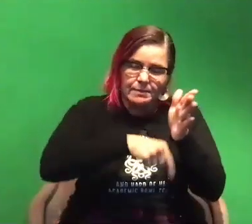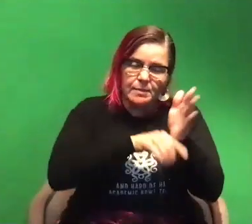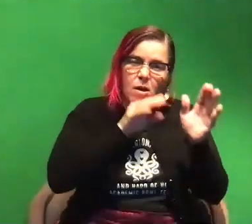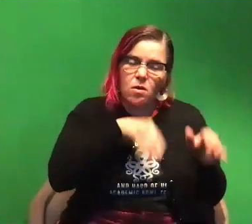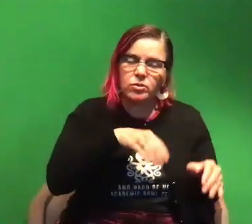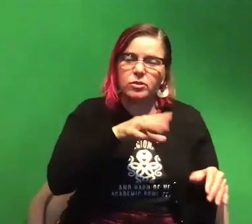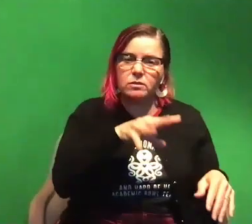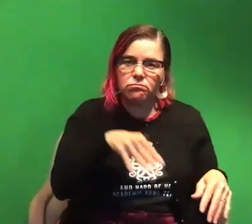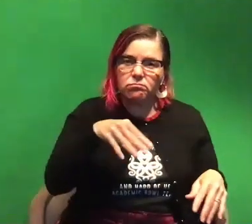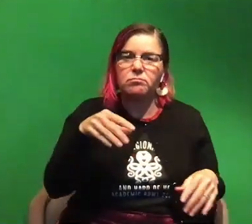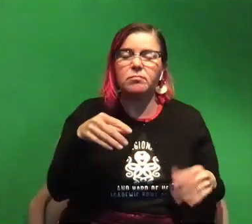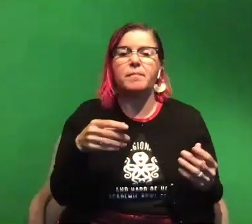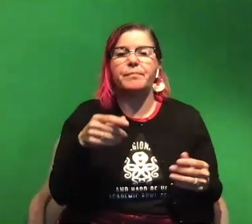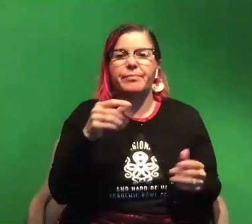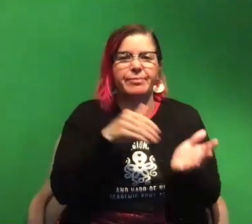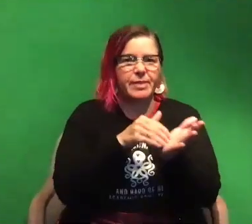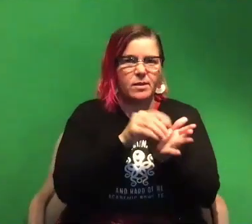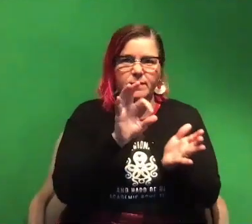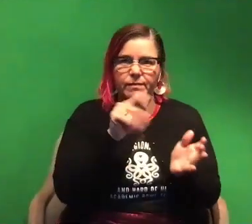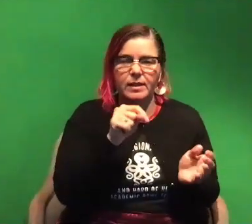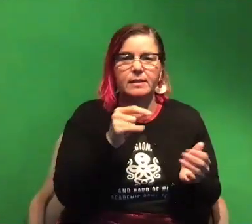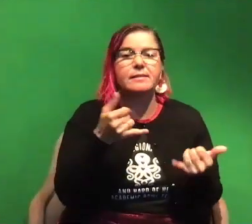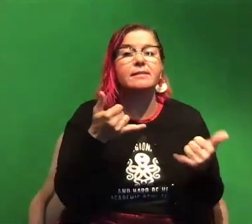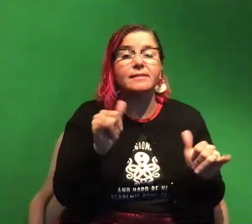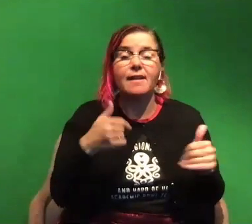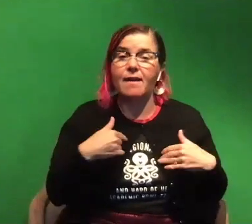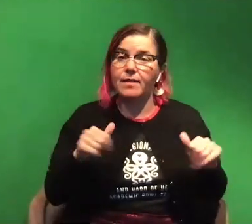cephalopods that are down thousands of feet still have the